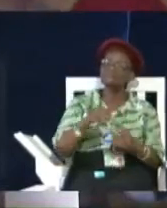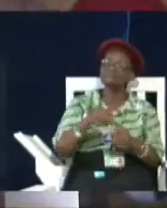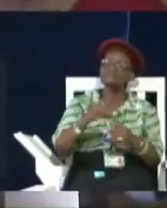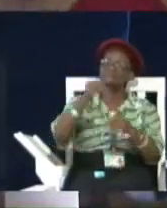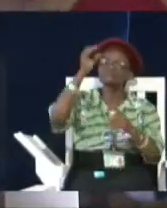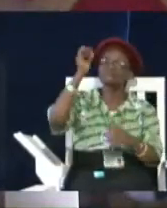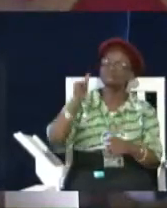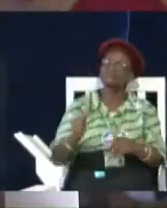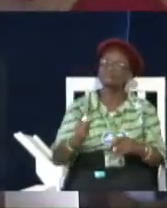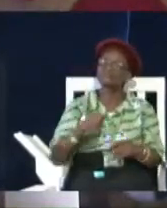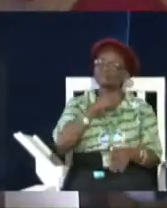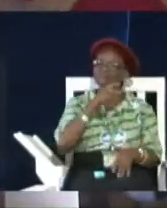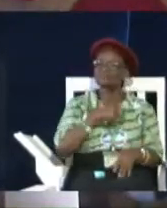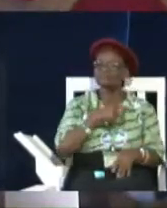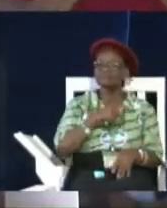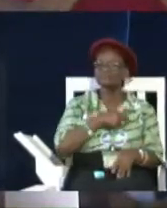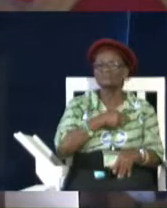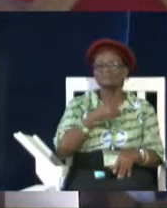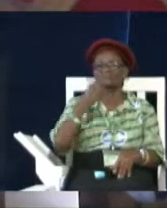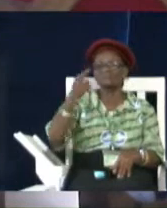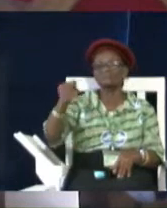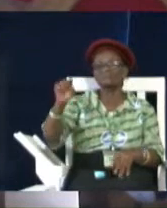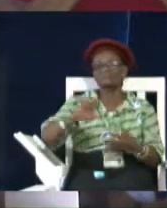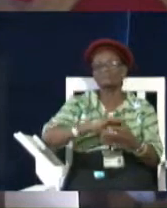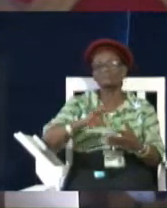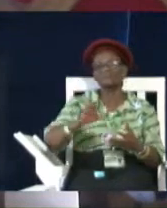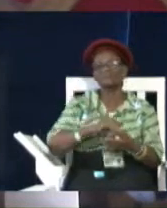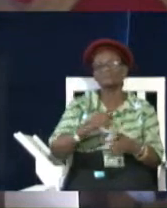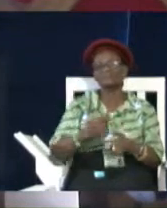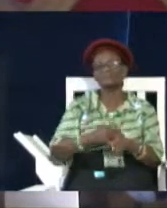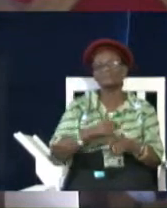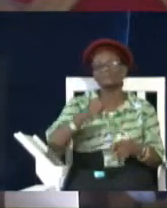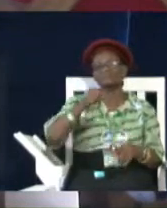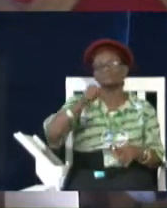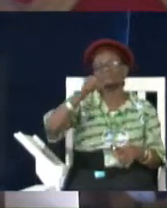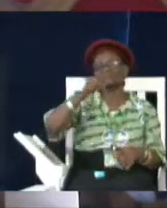especially appreciate the choir from South Africa.